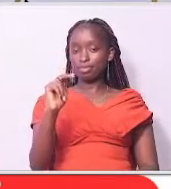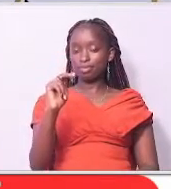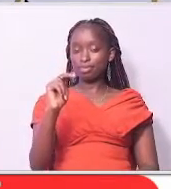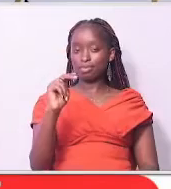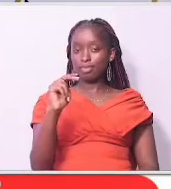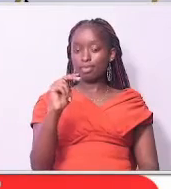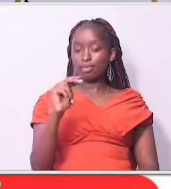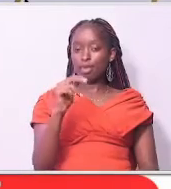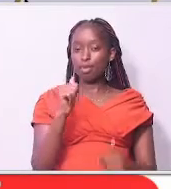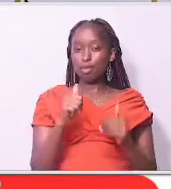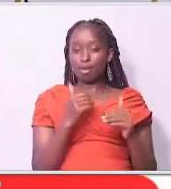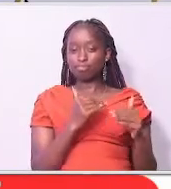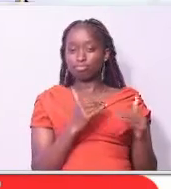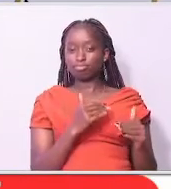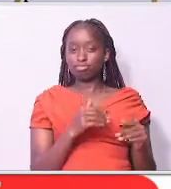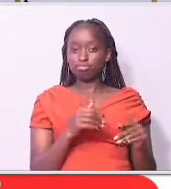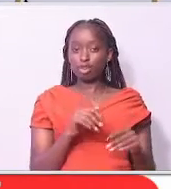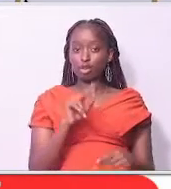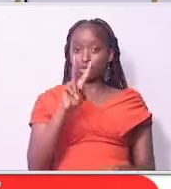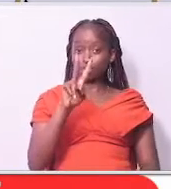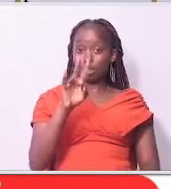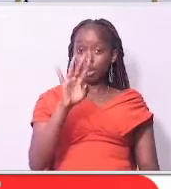estimated at around 24%.